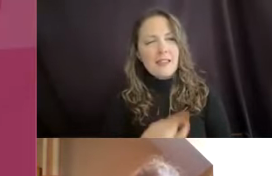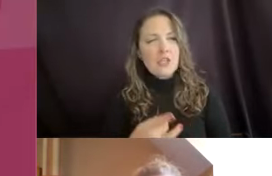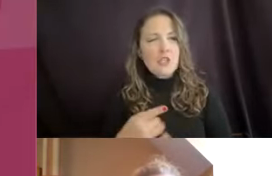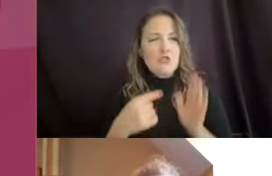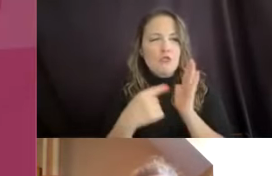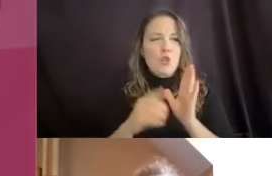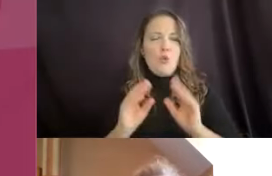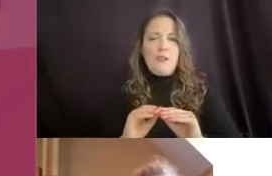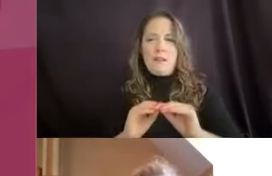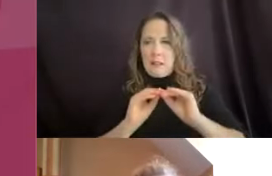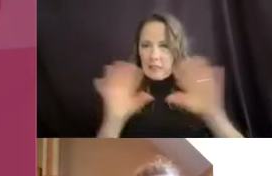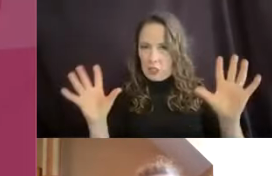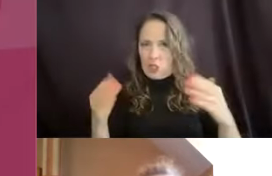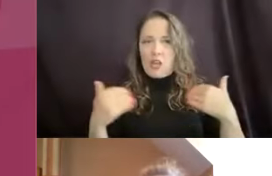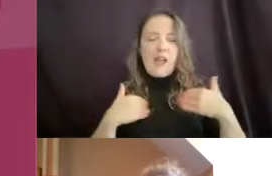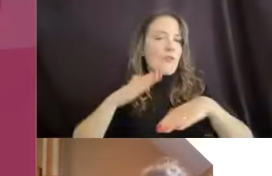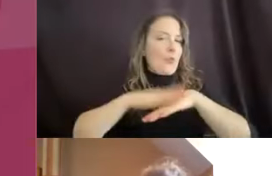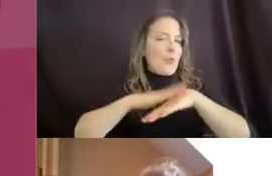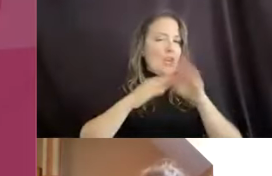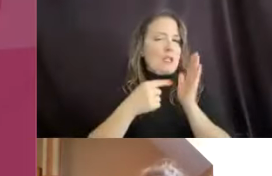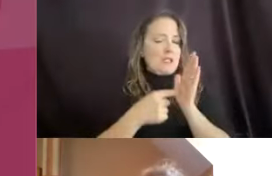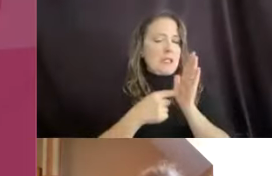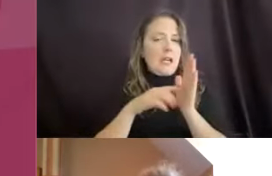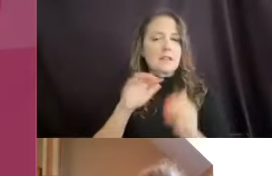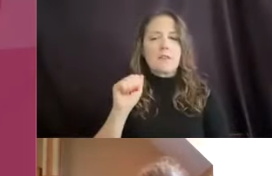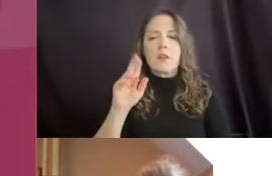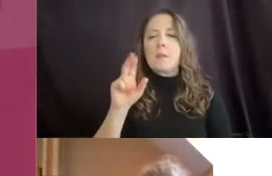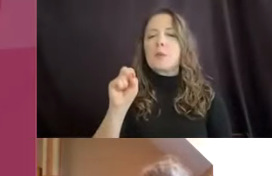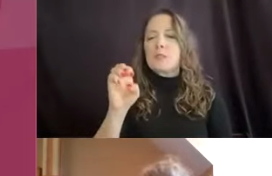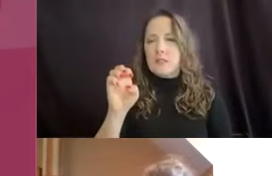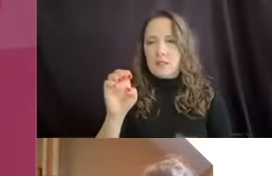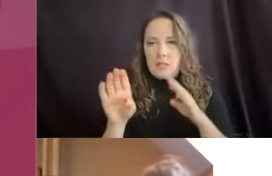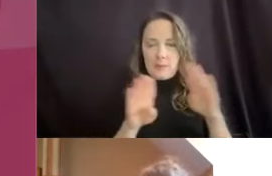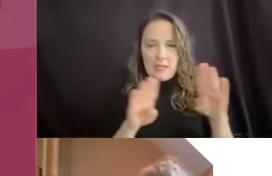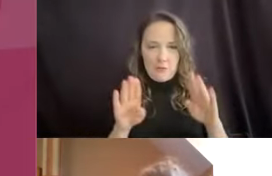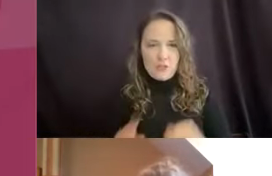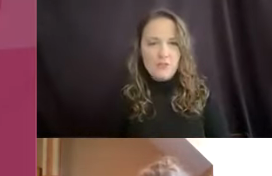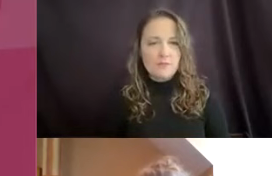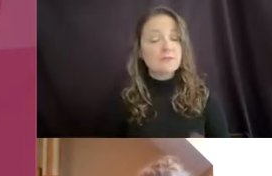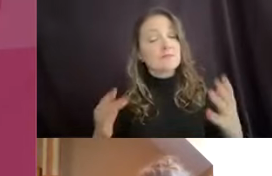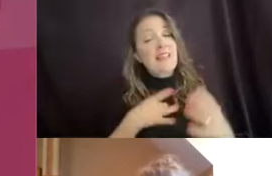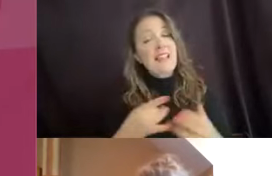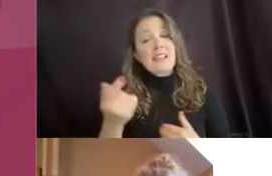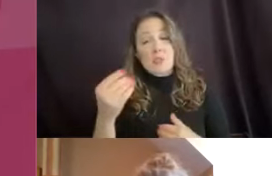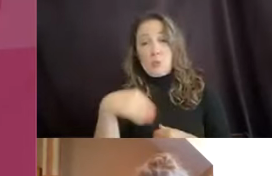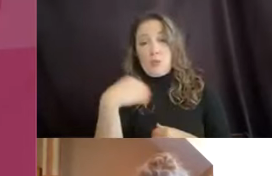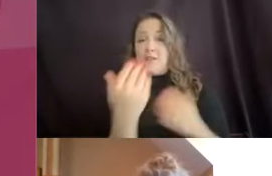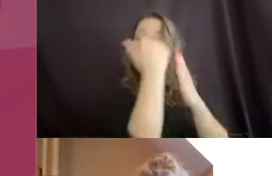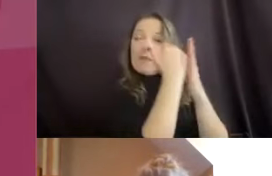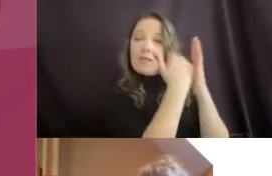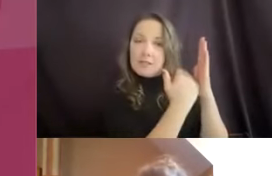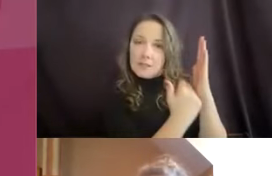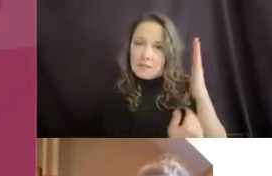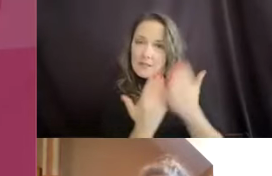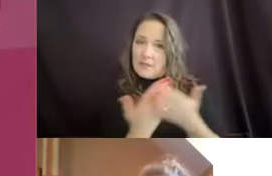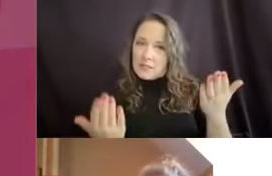the warning signs of abusive behavior and give them a list of questions that they can ask themselves about their relationship.